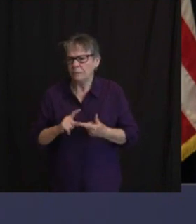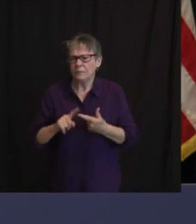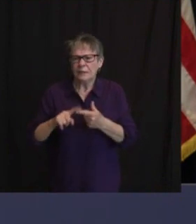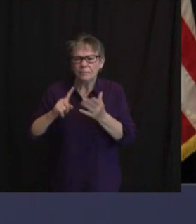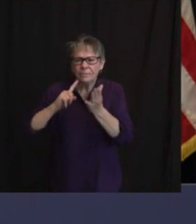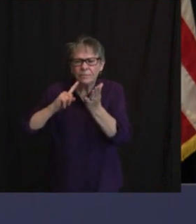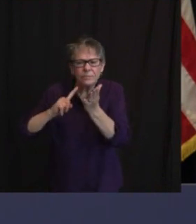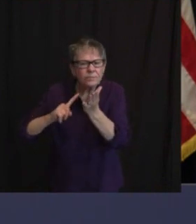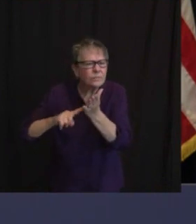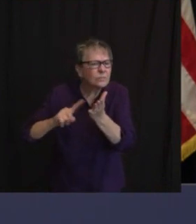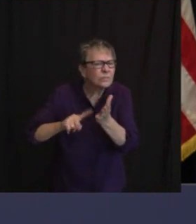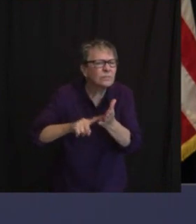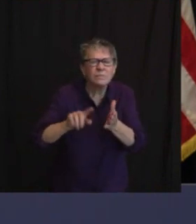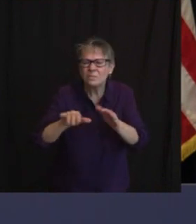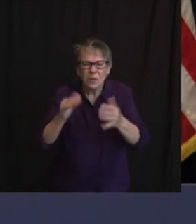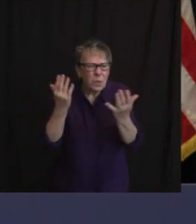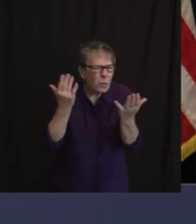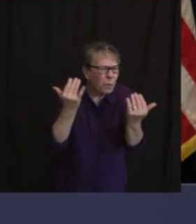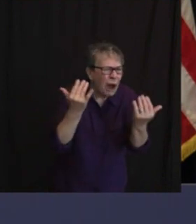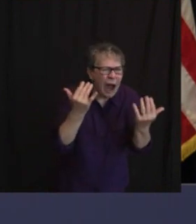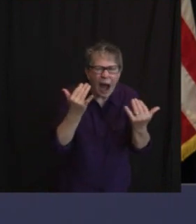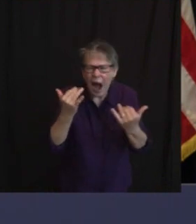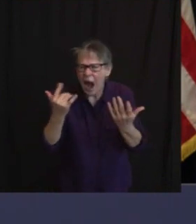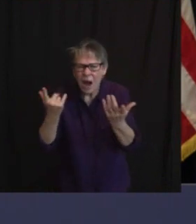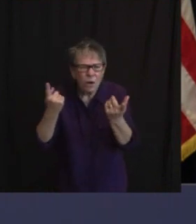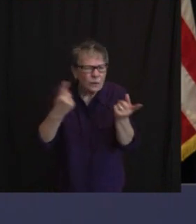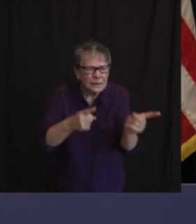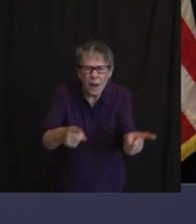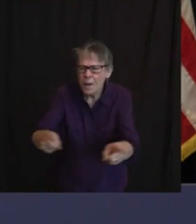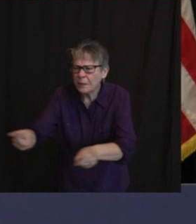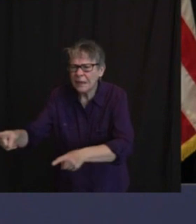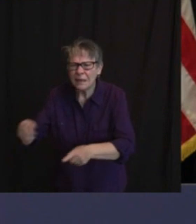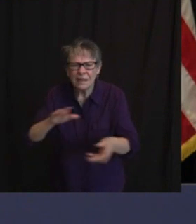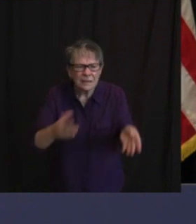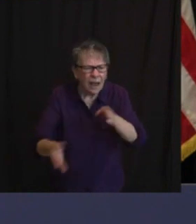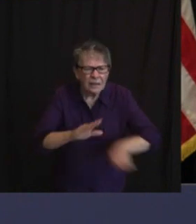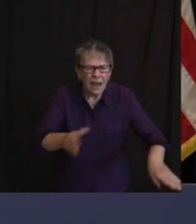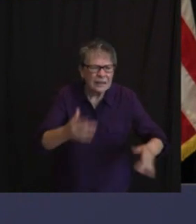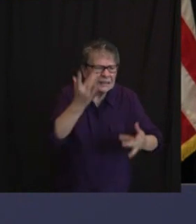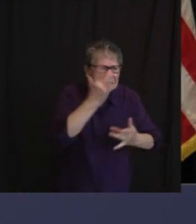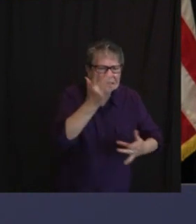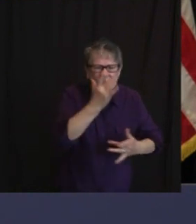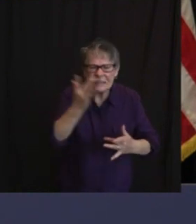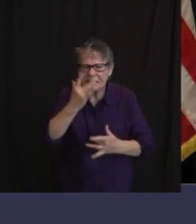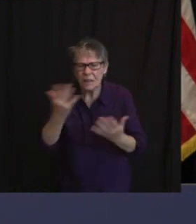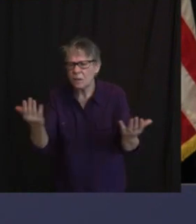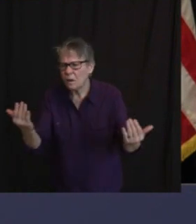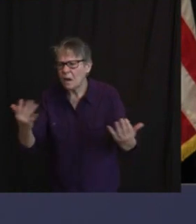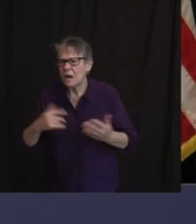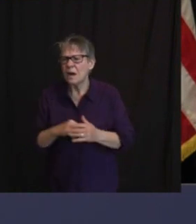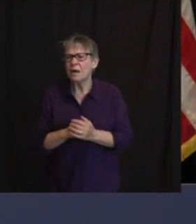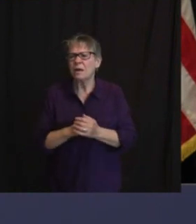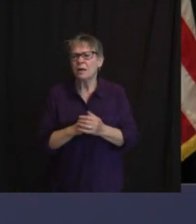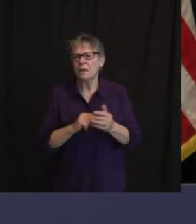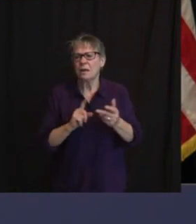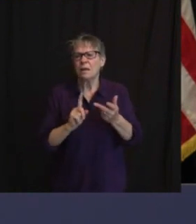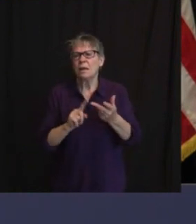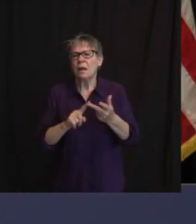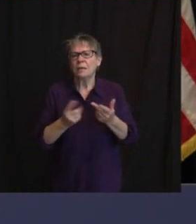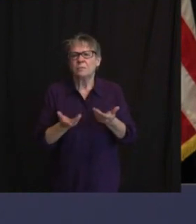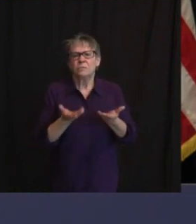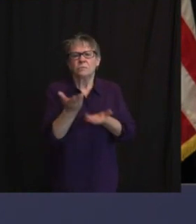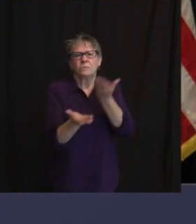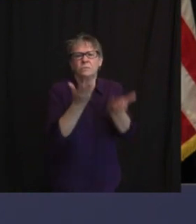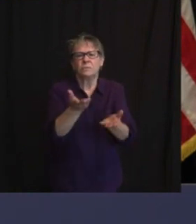and any of us involved in this a recommendation sort of what this needs to look like as a long-term structural matter.